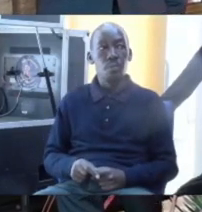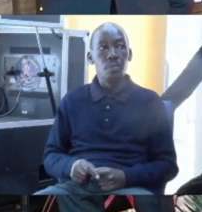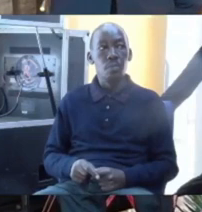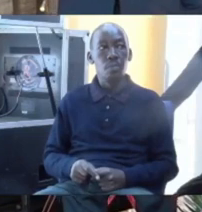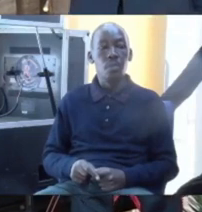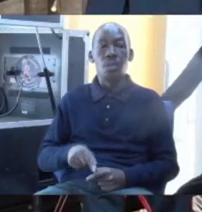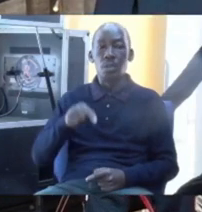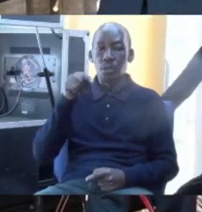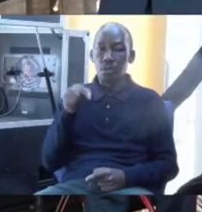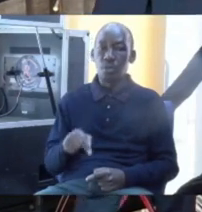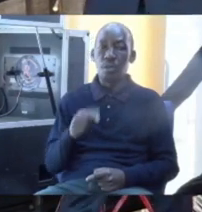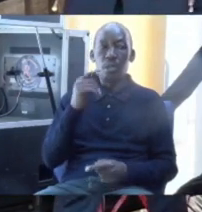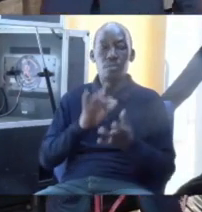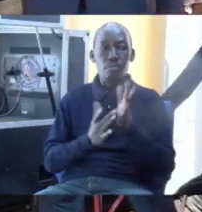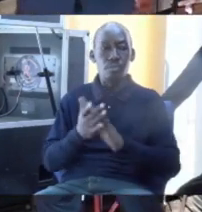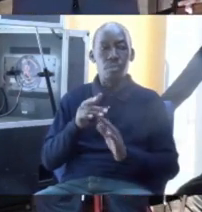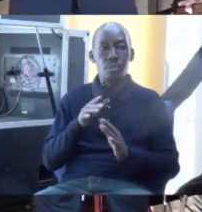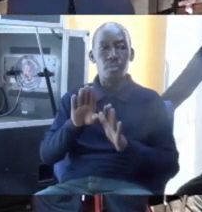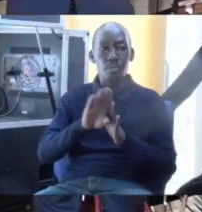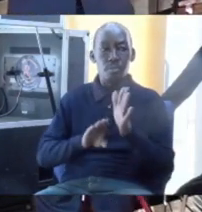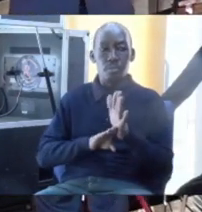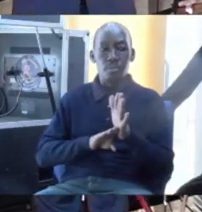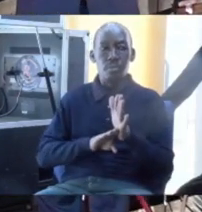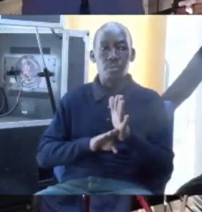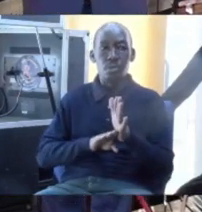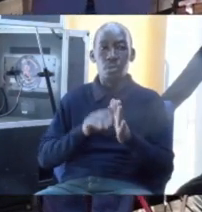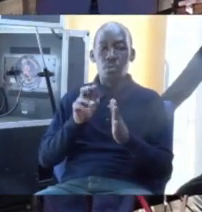Do they get scriptures on this?